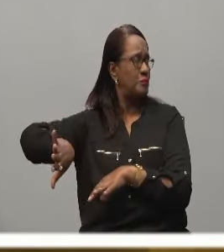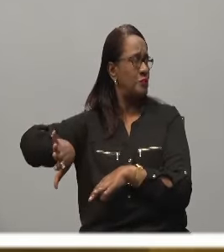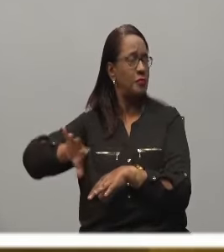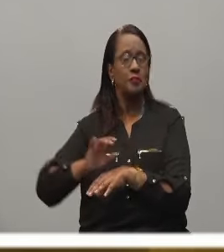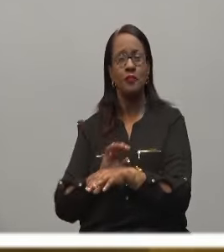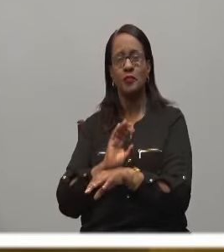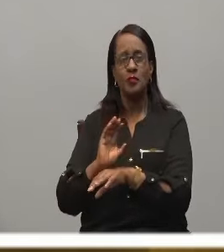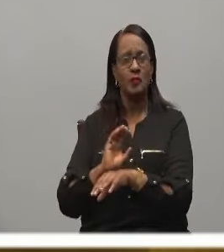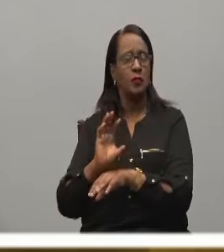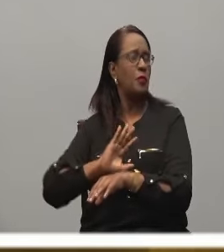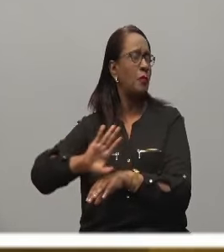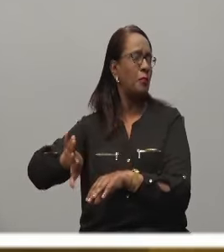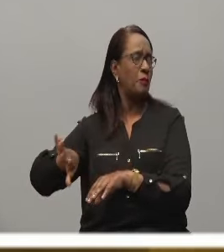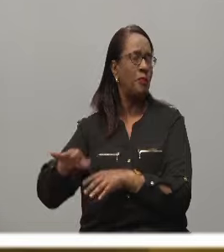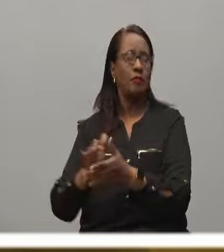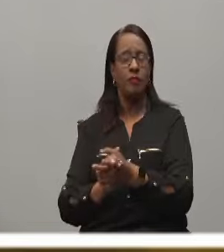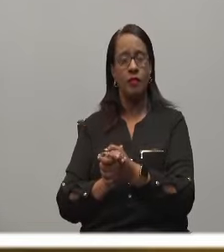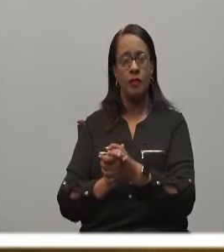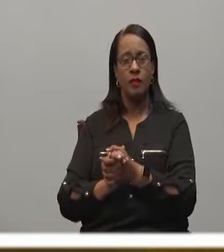tempted by Satan.